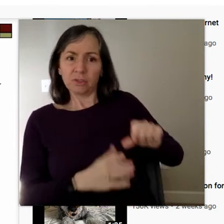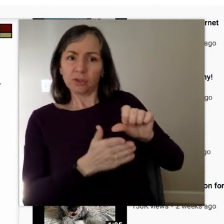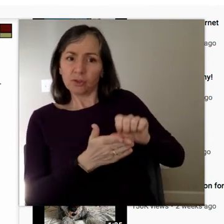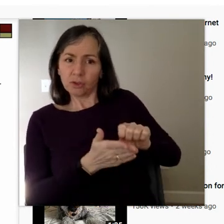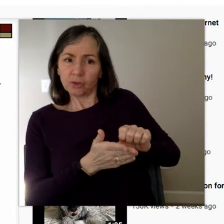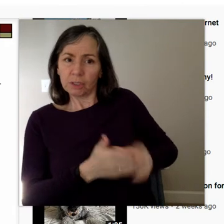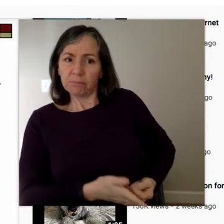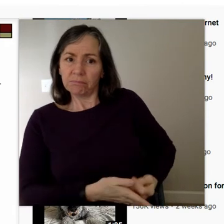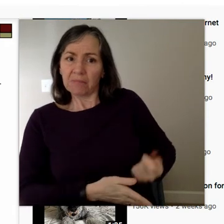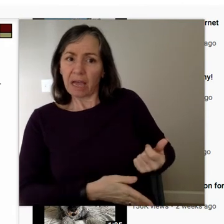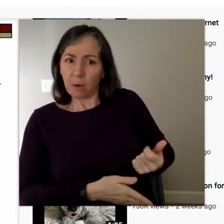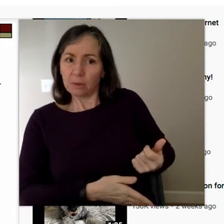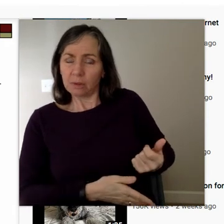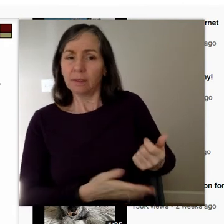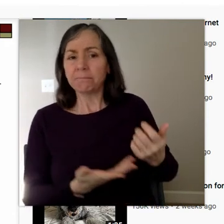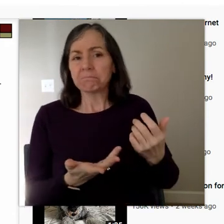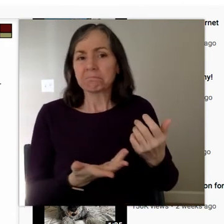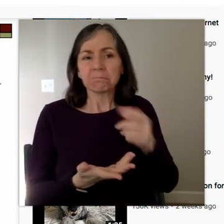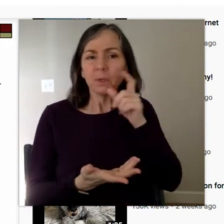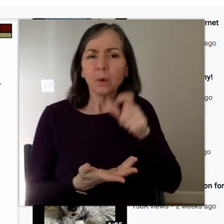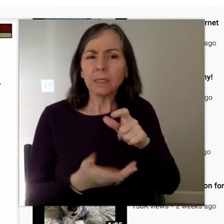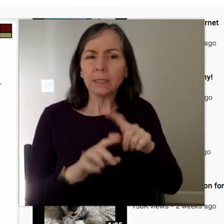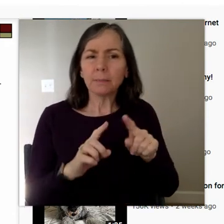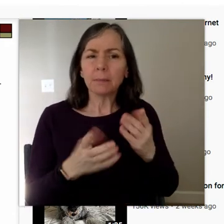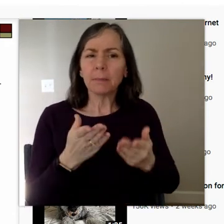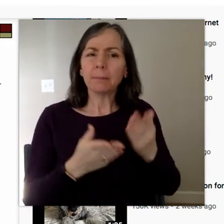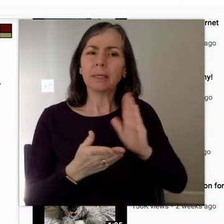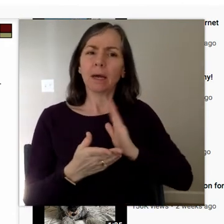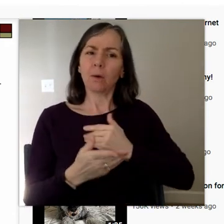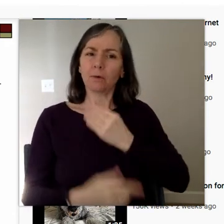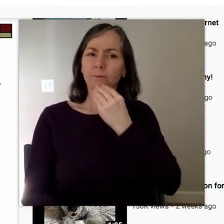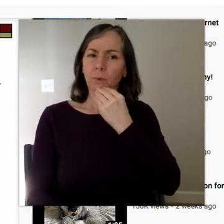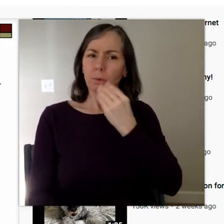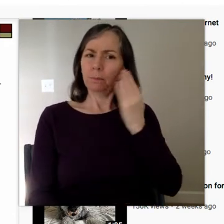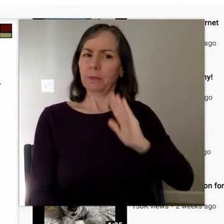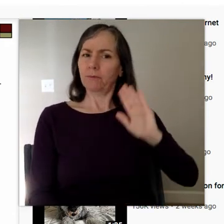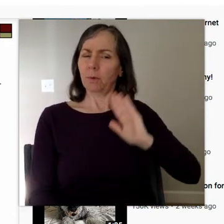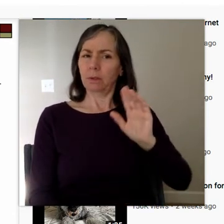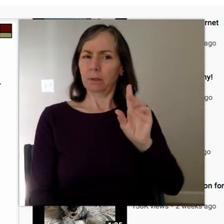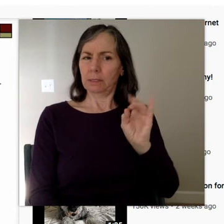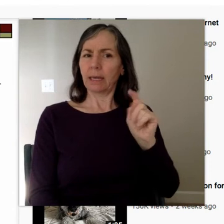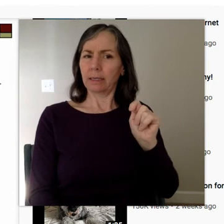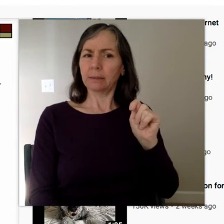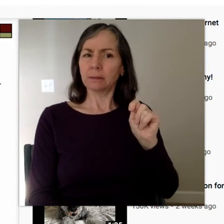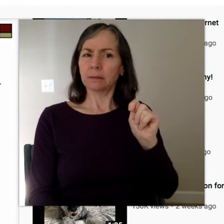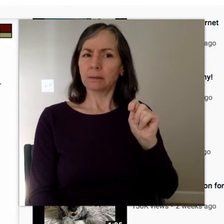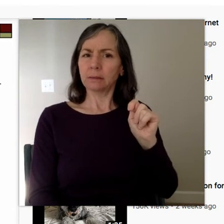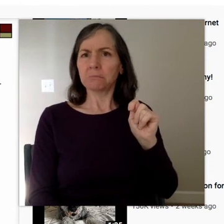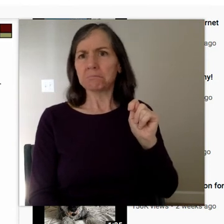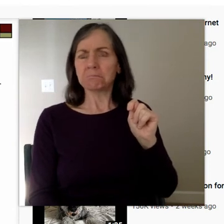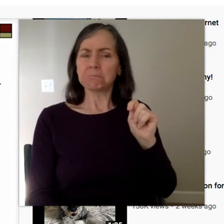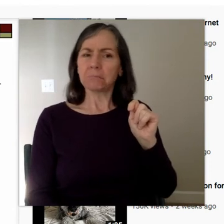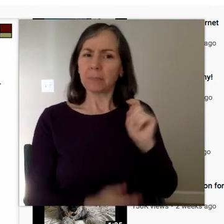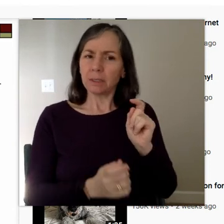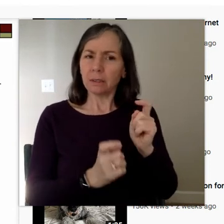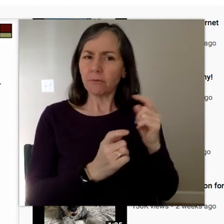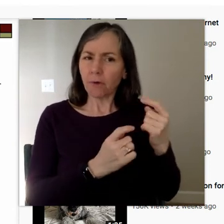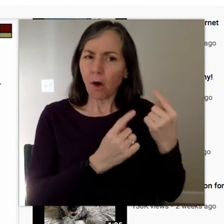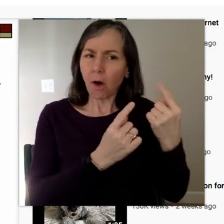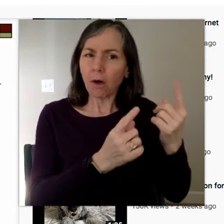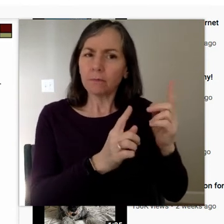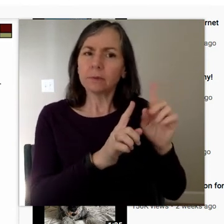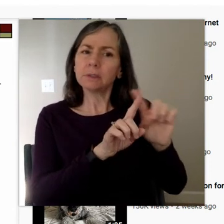is evidence that maybe our diet, we evolved from a different kind of human being that ate